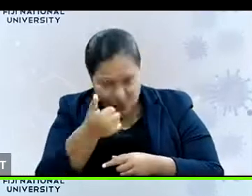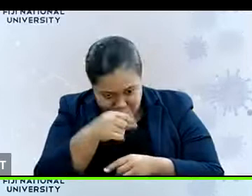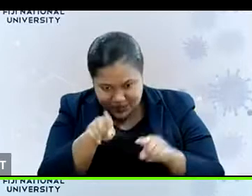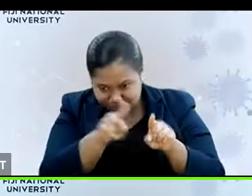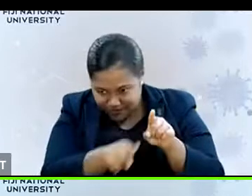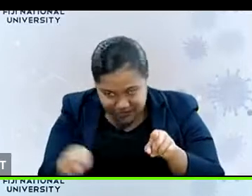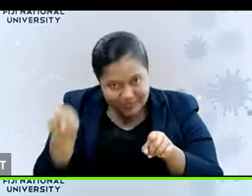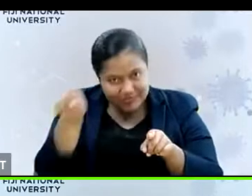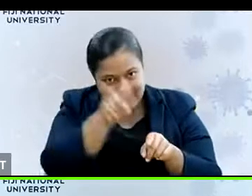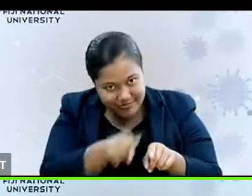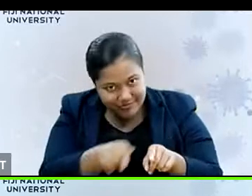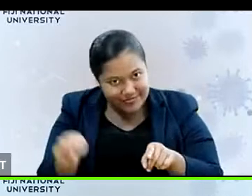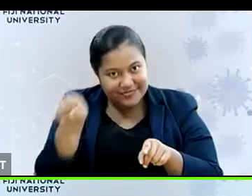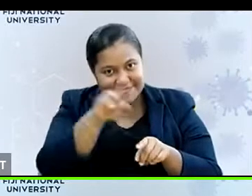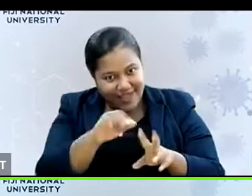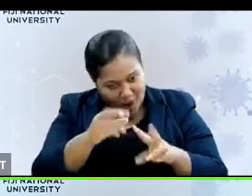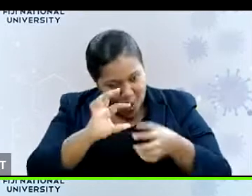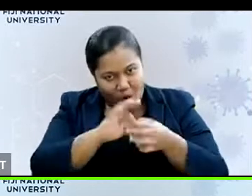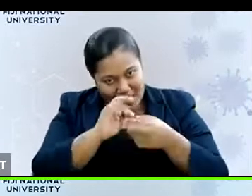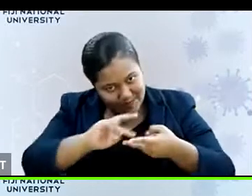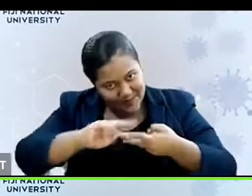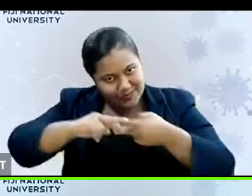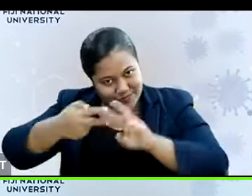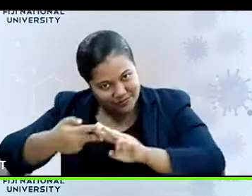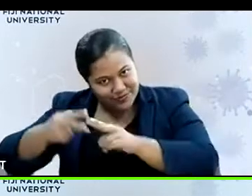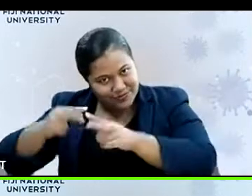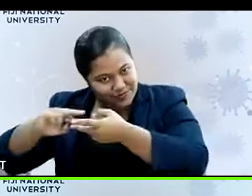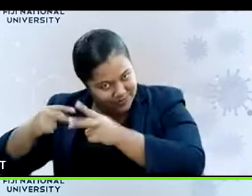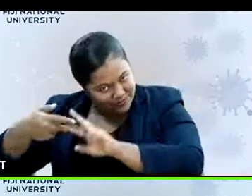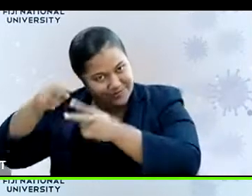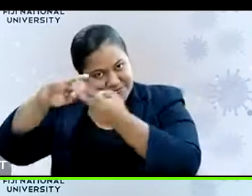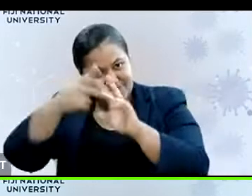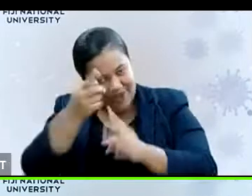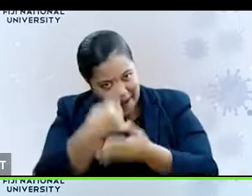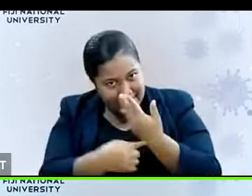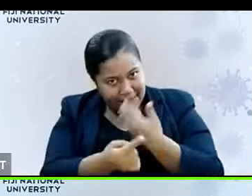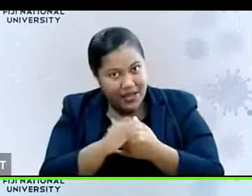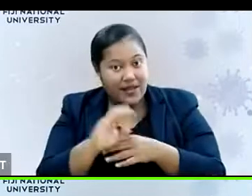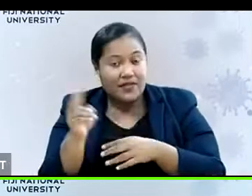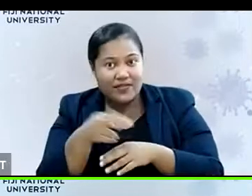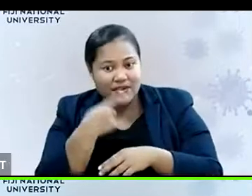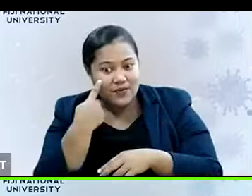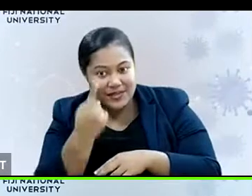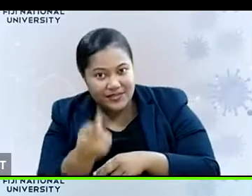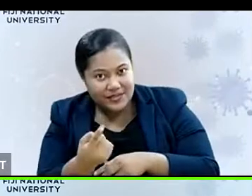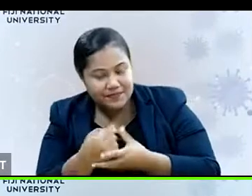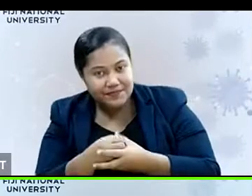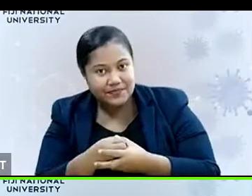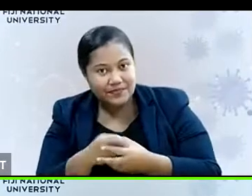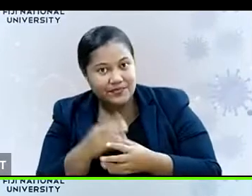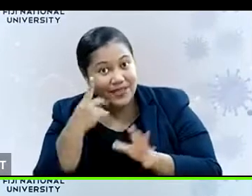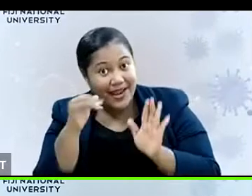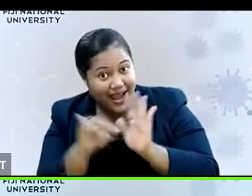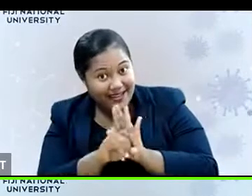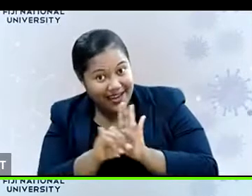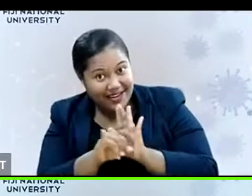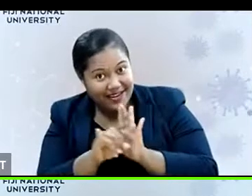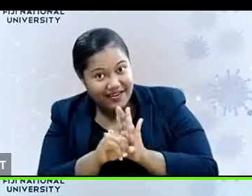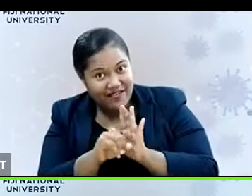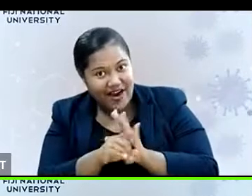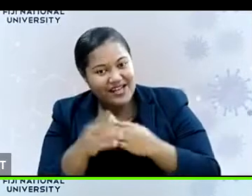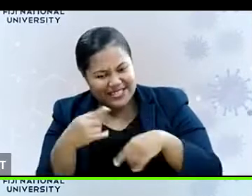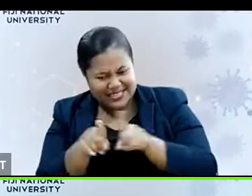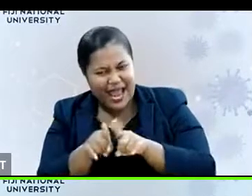and you make copies on copies on copies of that sequence. And then you can detect that using the machine